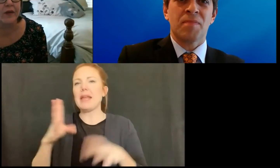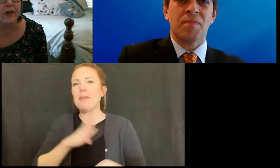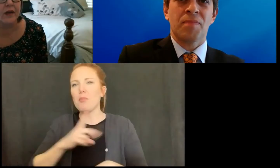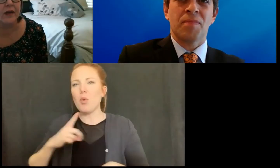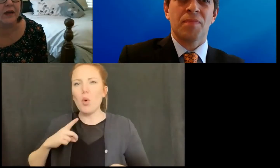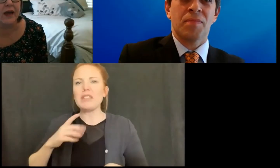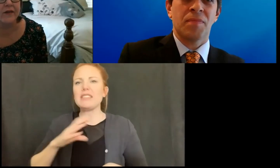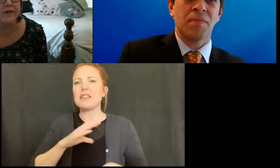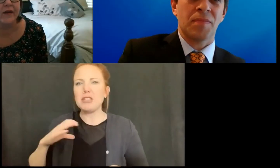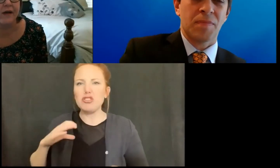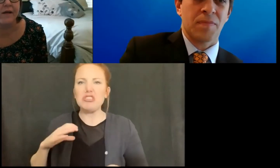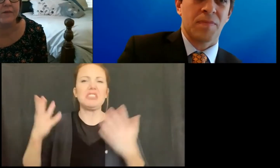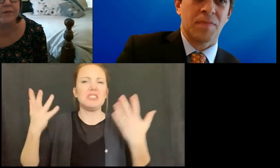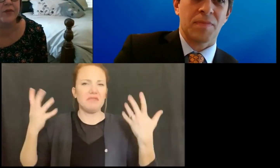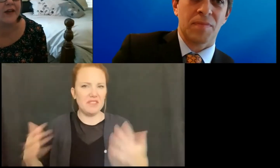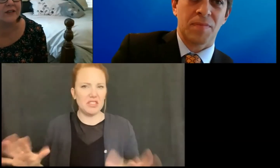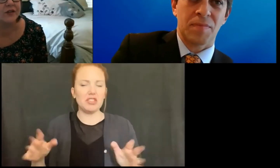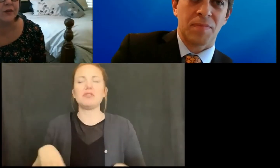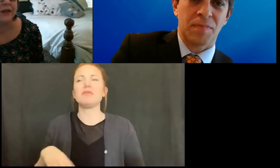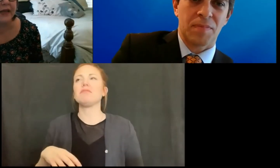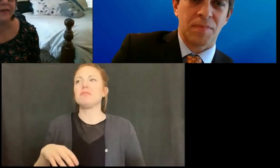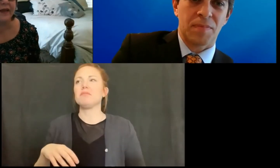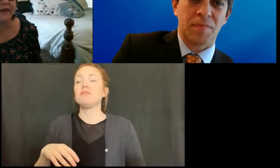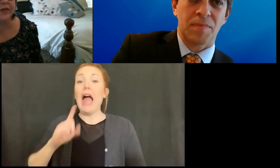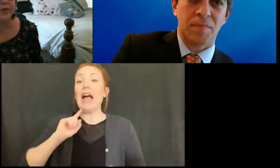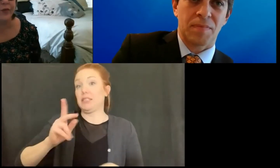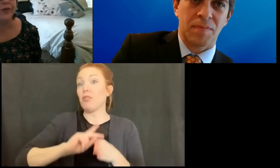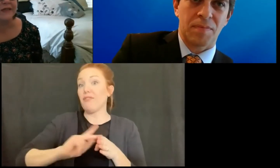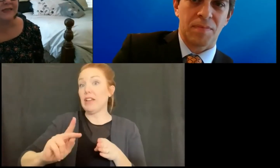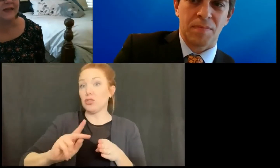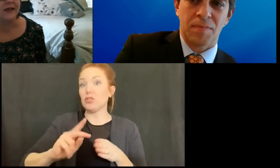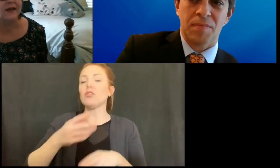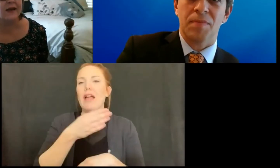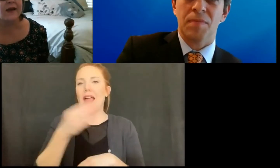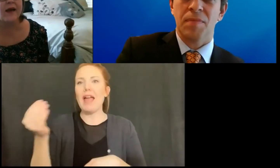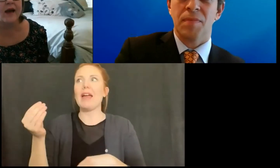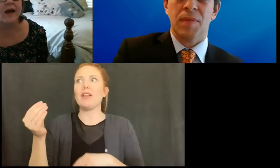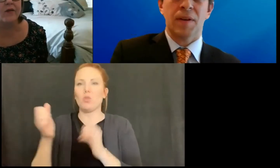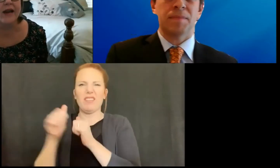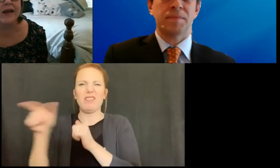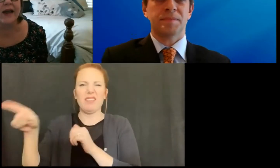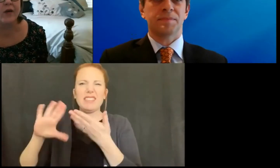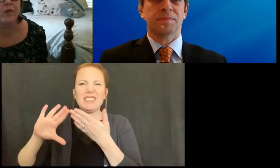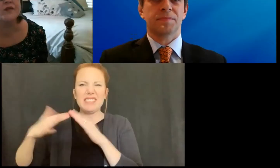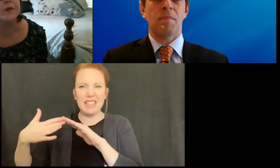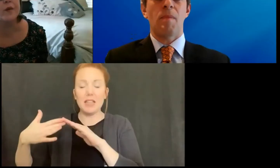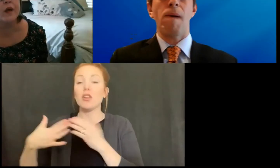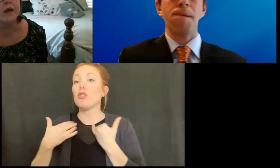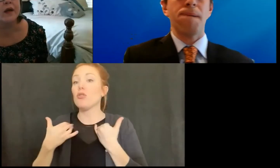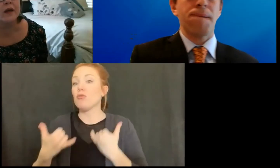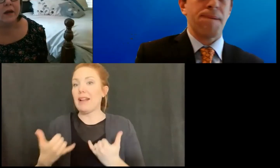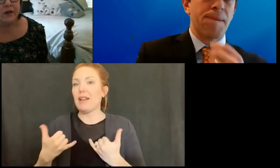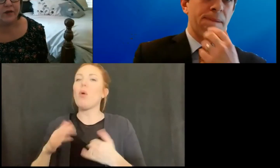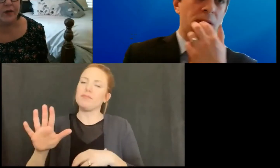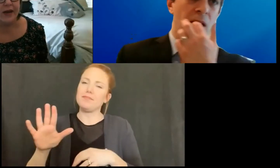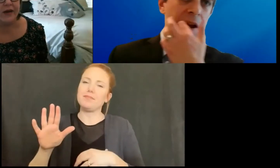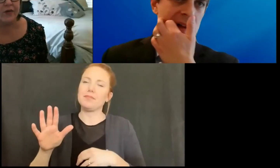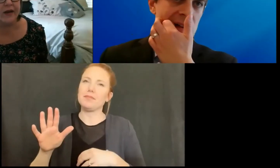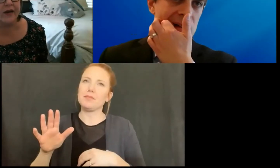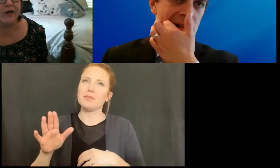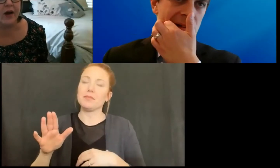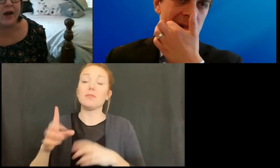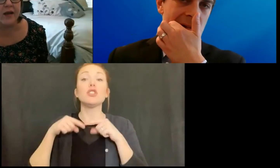both kind of professional and then through the city right now. So during